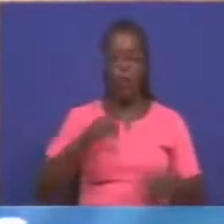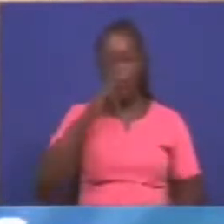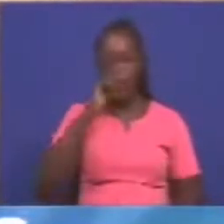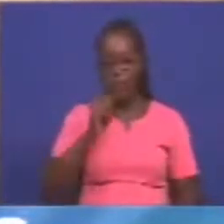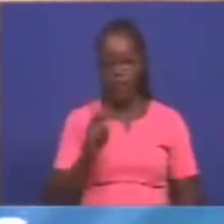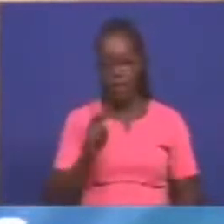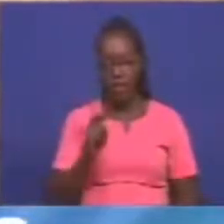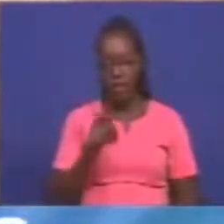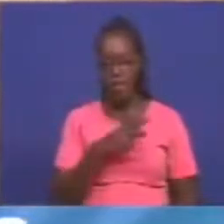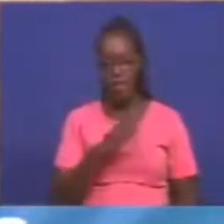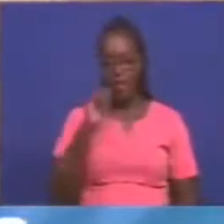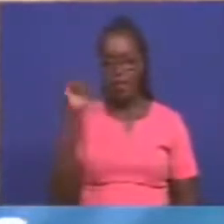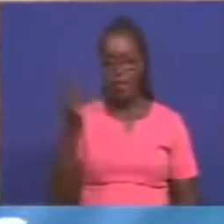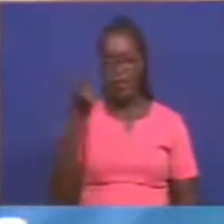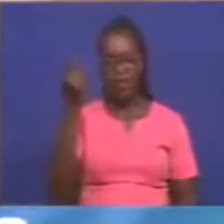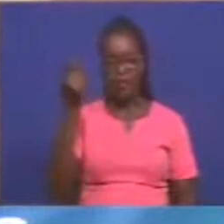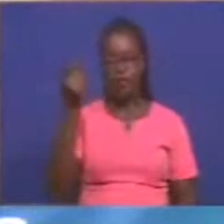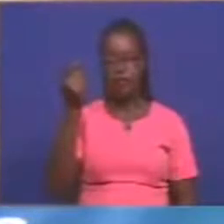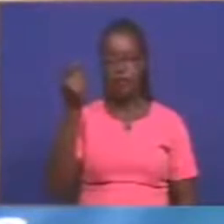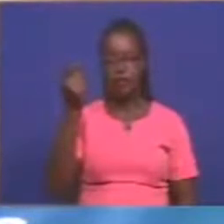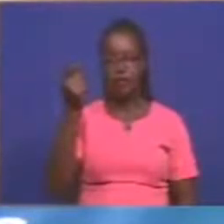Tanzania and Kenya.